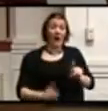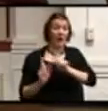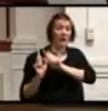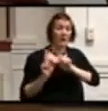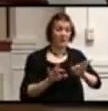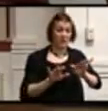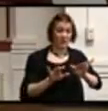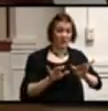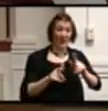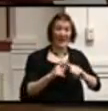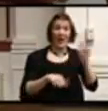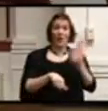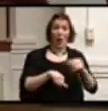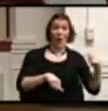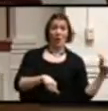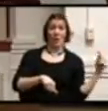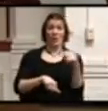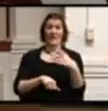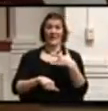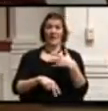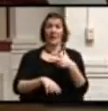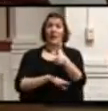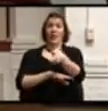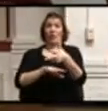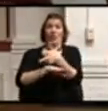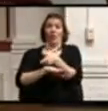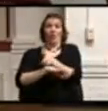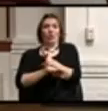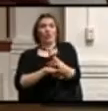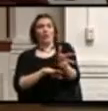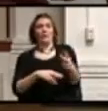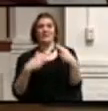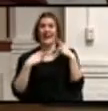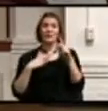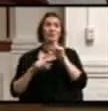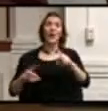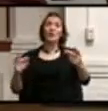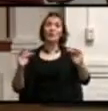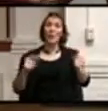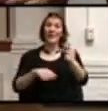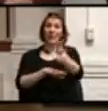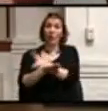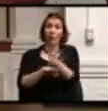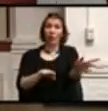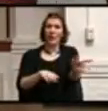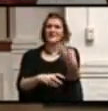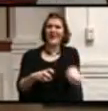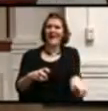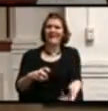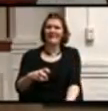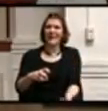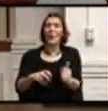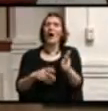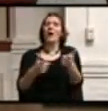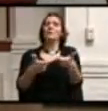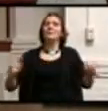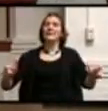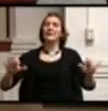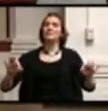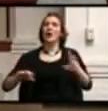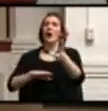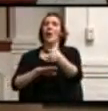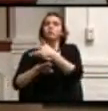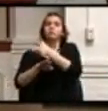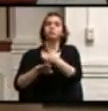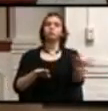call, to be restricted as they're backing out. If you got to respond, you got to respond, and you have to have enough room to do it. So we then decided